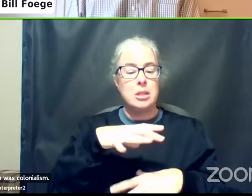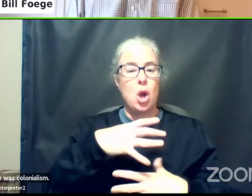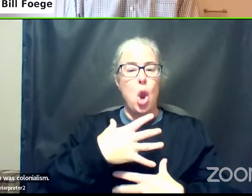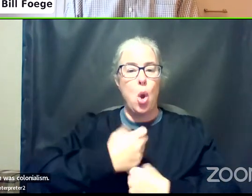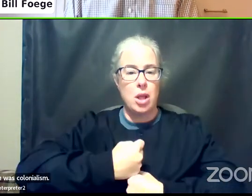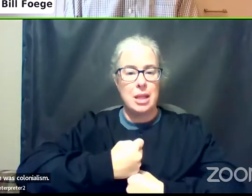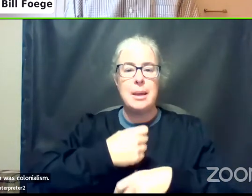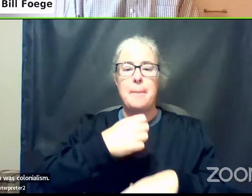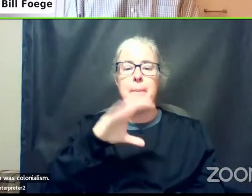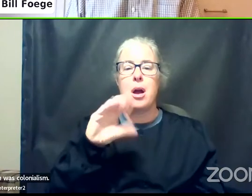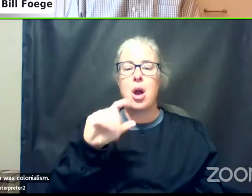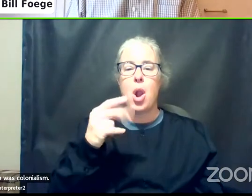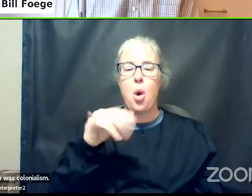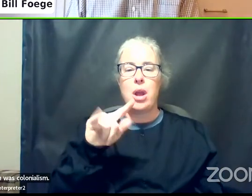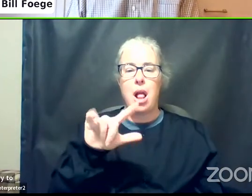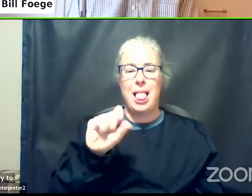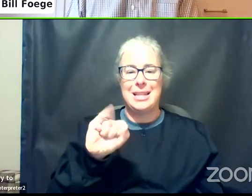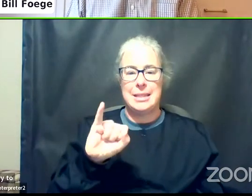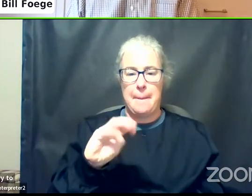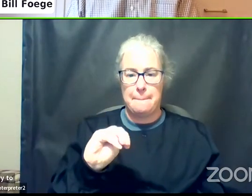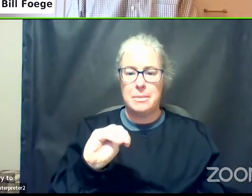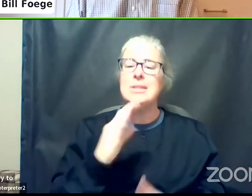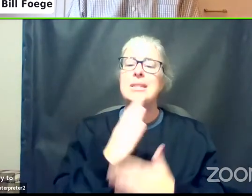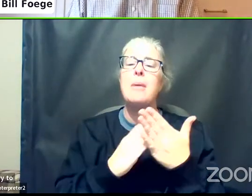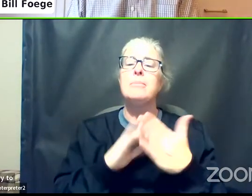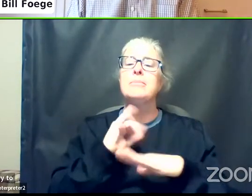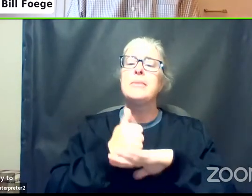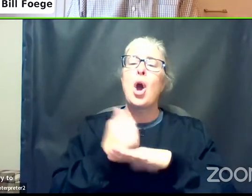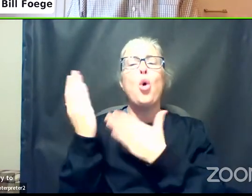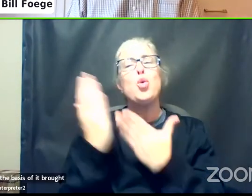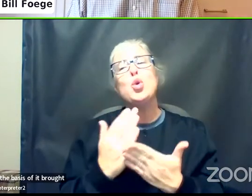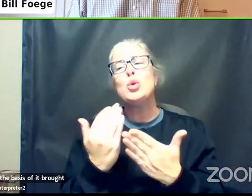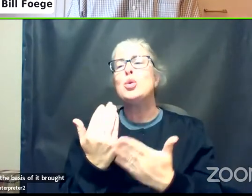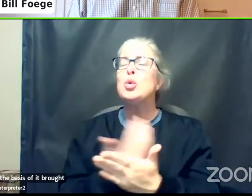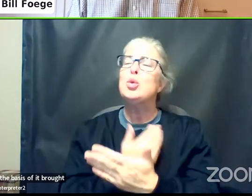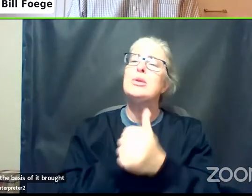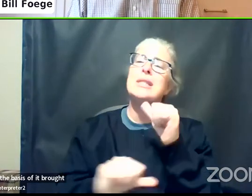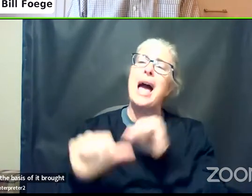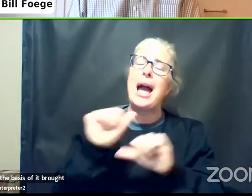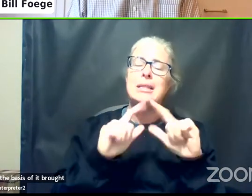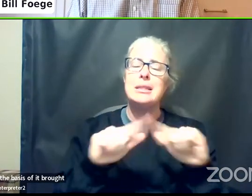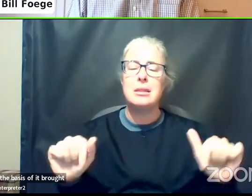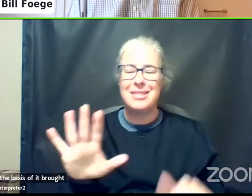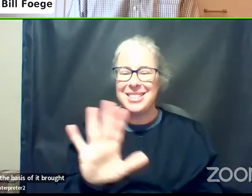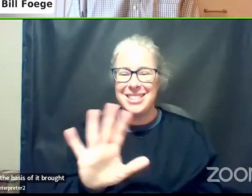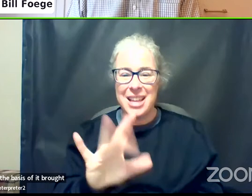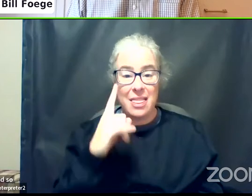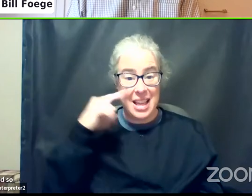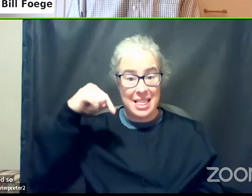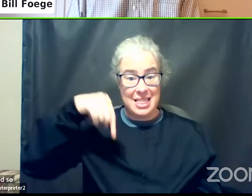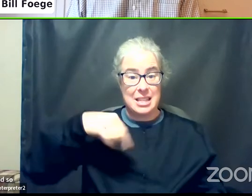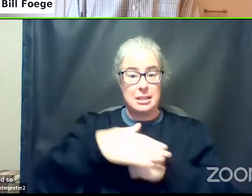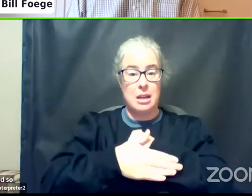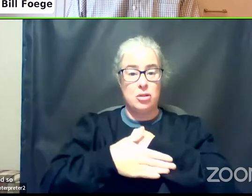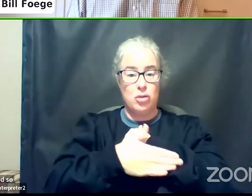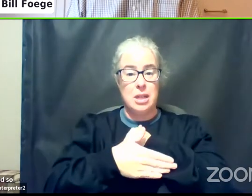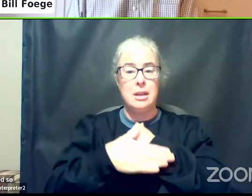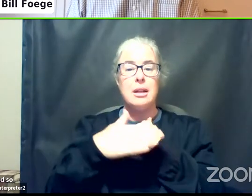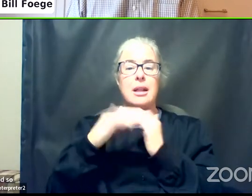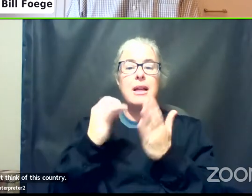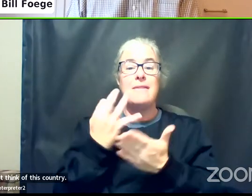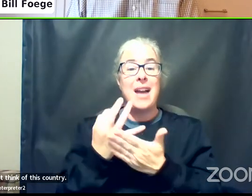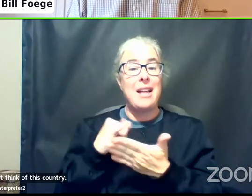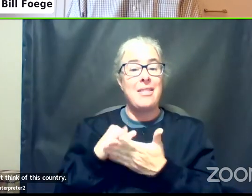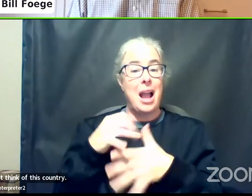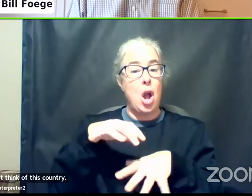try to to justify it on the basis of it brought new science and so forth but just think of this country and the fact that